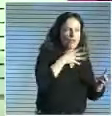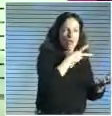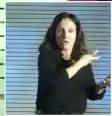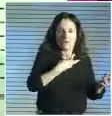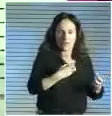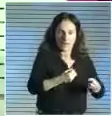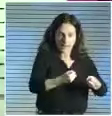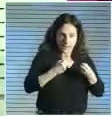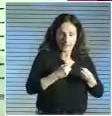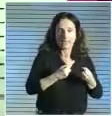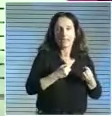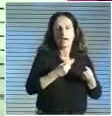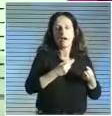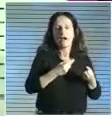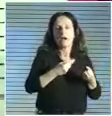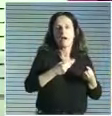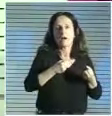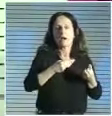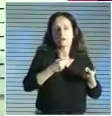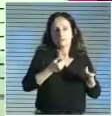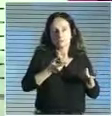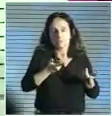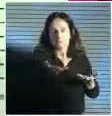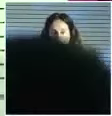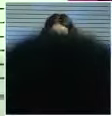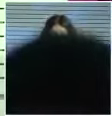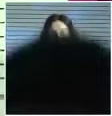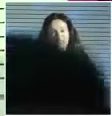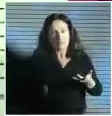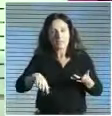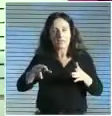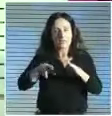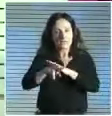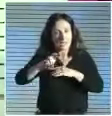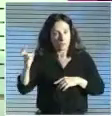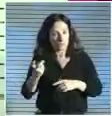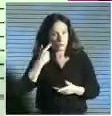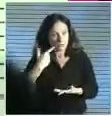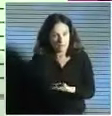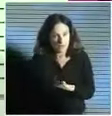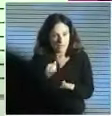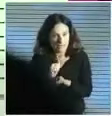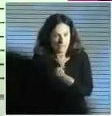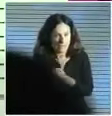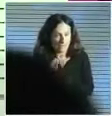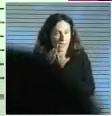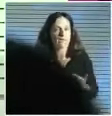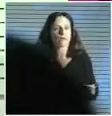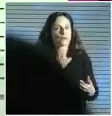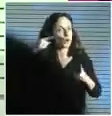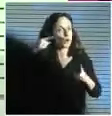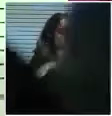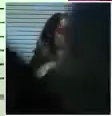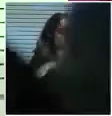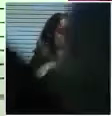even financial resources to implement practices or access renewable energy. And those are things that are